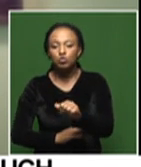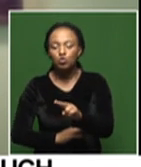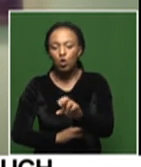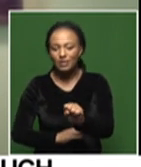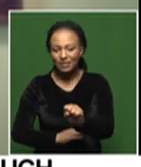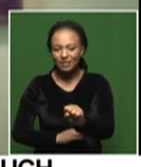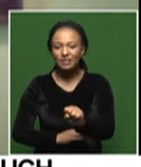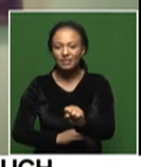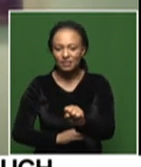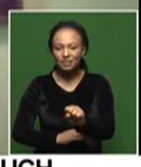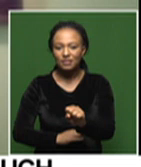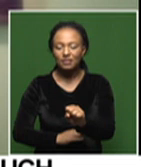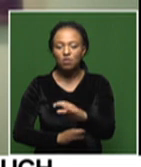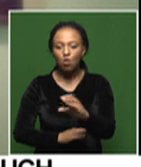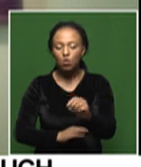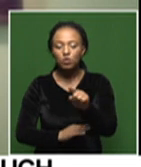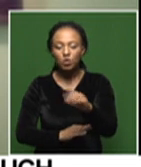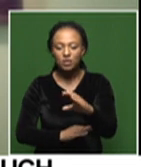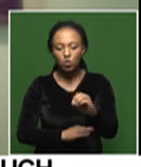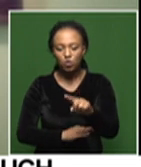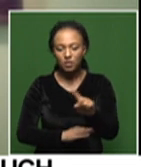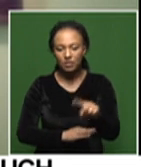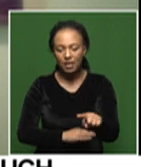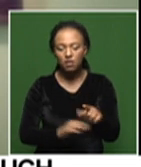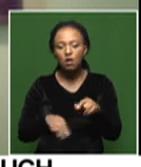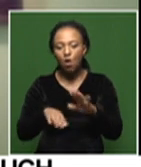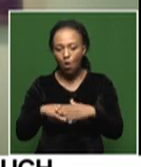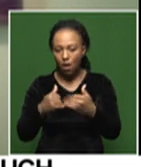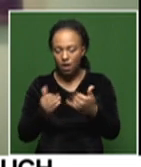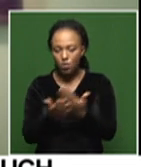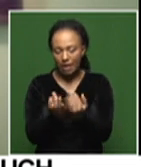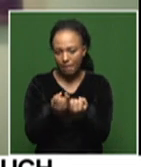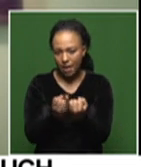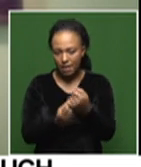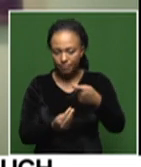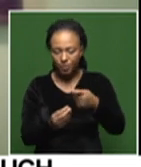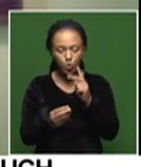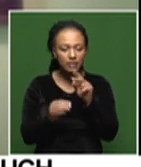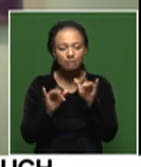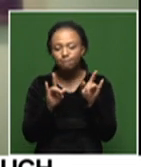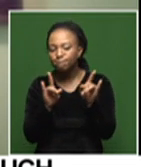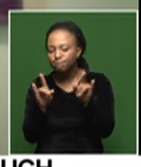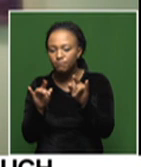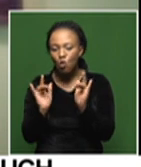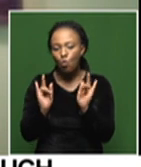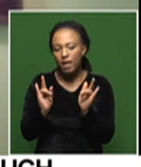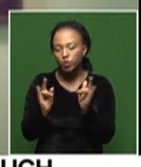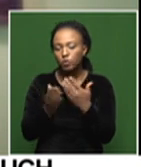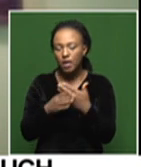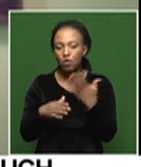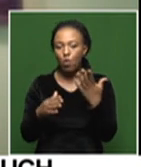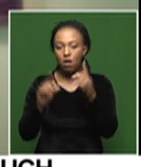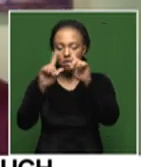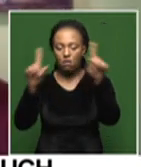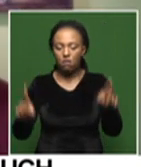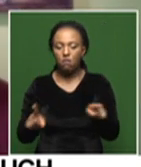www.straussart.co.za. You can register to bid online, you can bid, of course, online, and you can watch the whole thing unfold from your screen. All